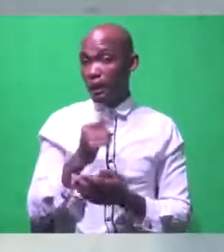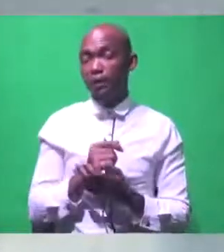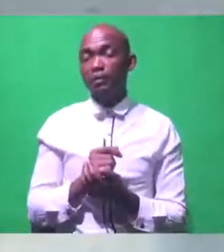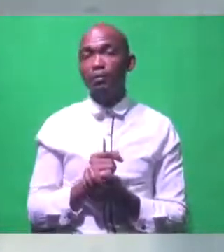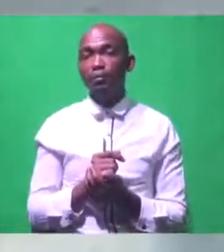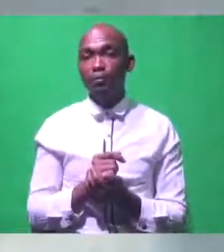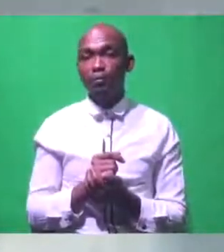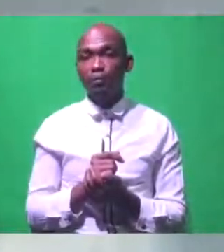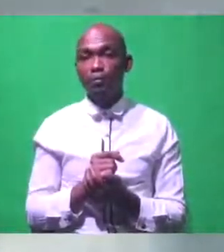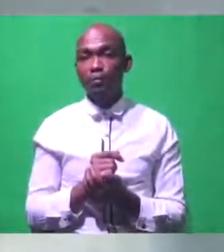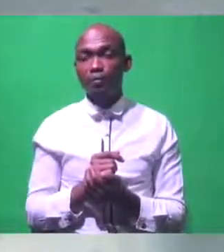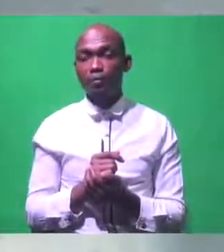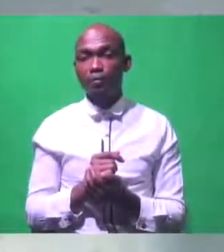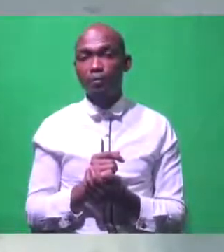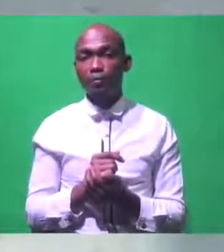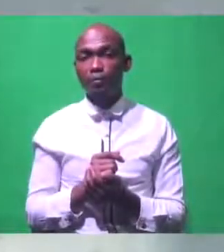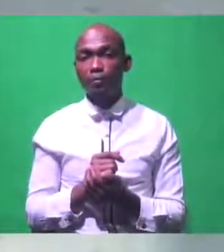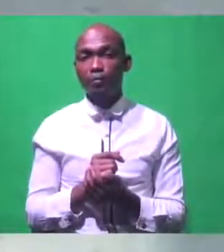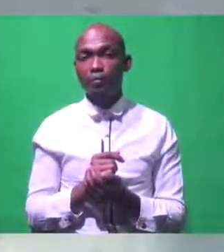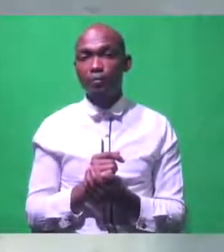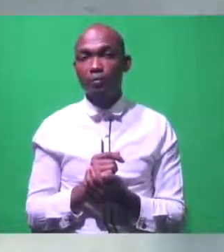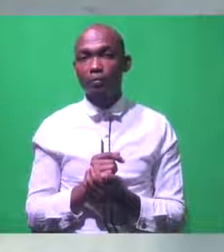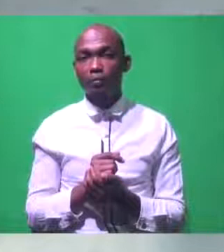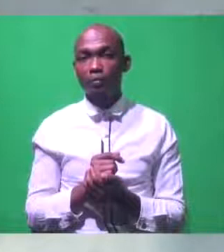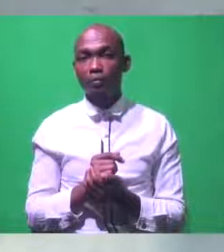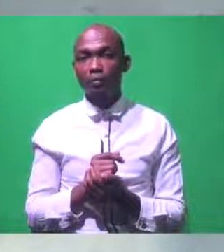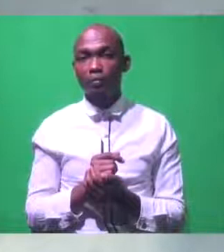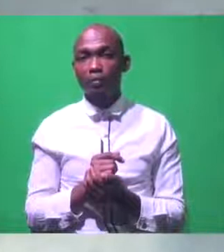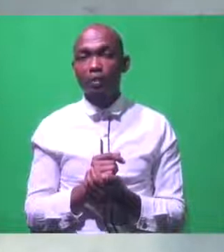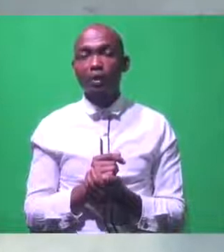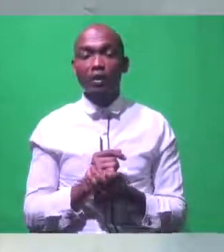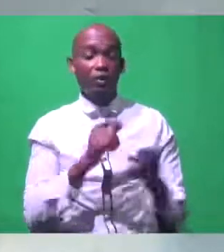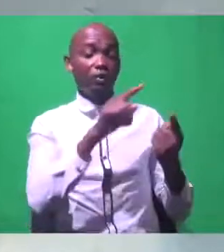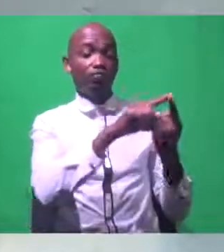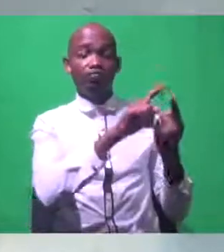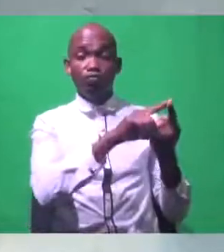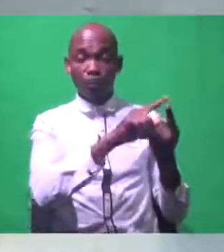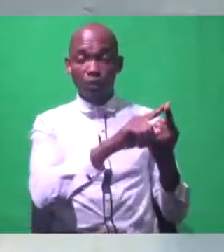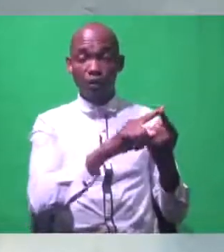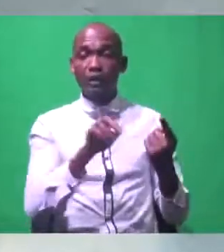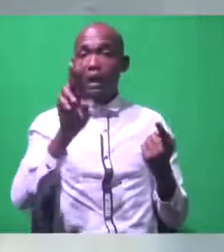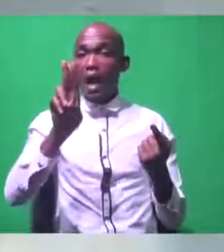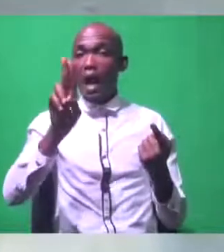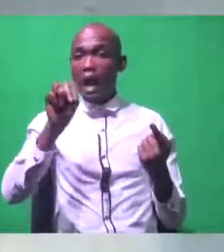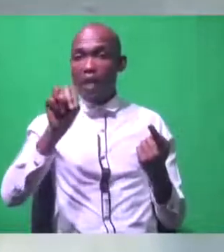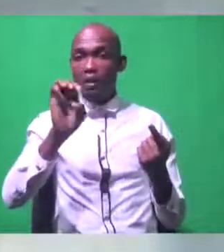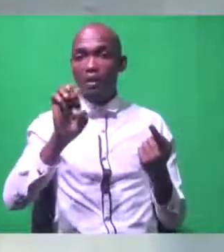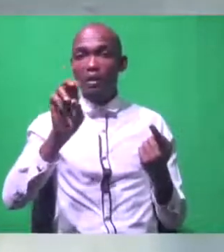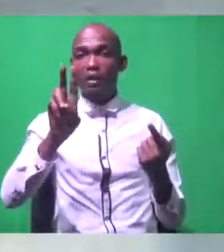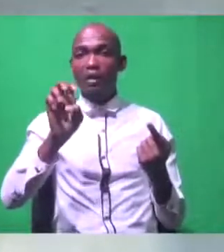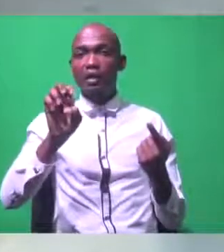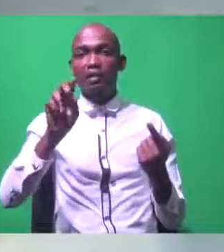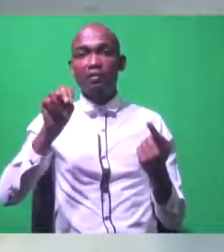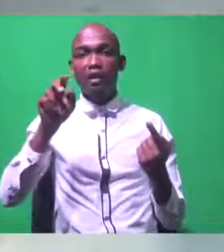it was unevenly distributed. it